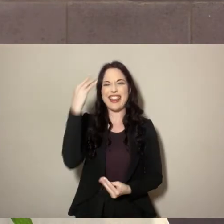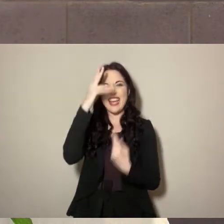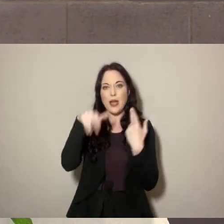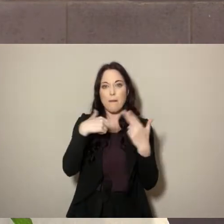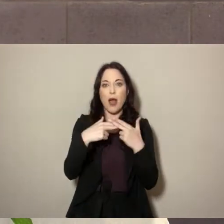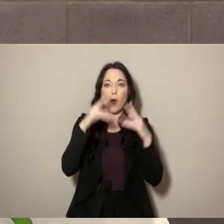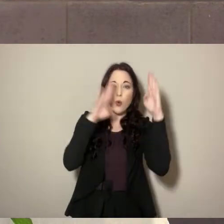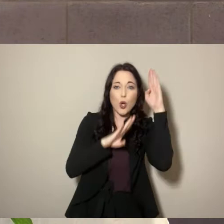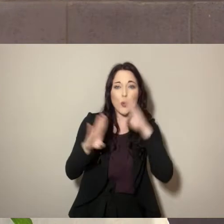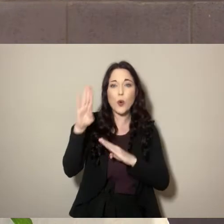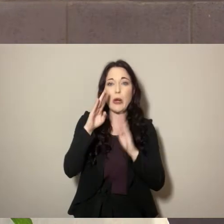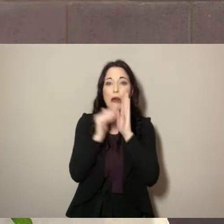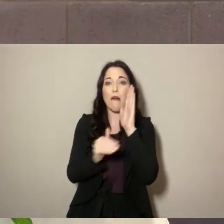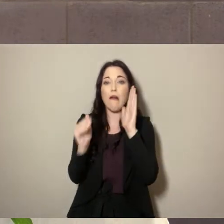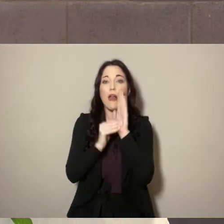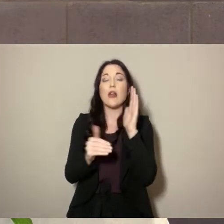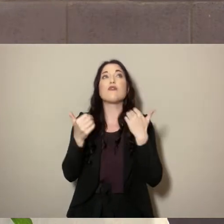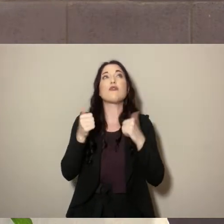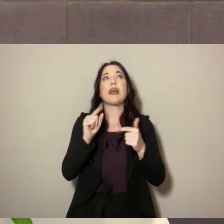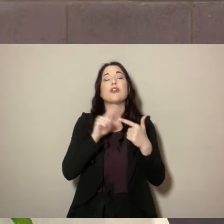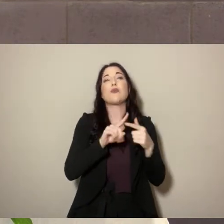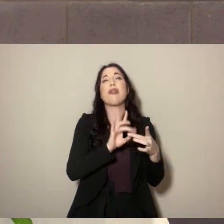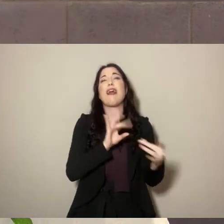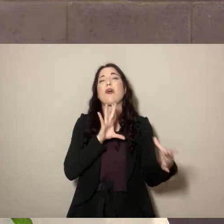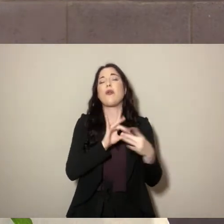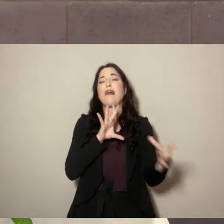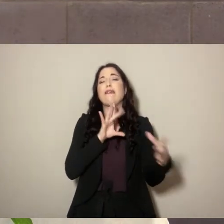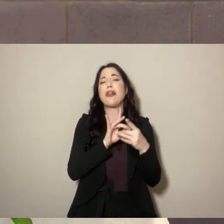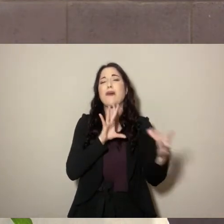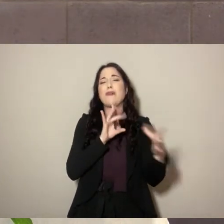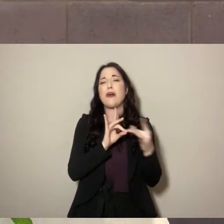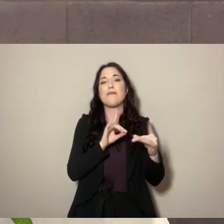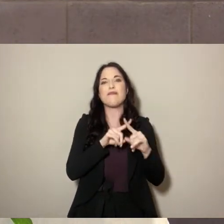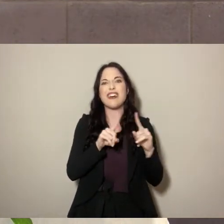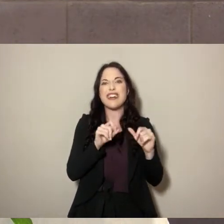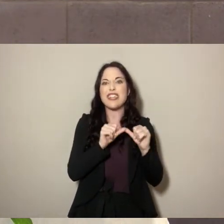seems like the more we try not to think about these things, the more we think about them.